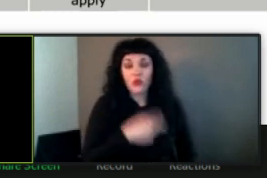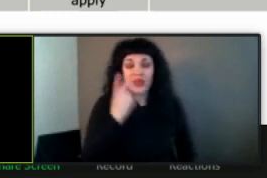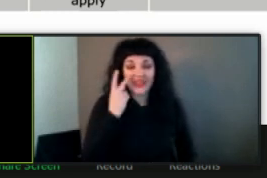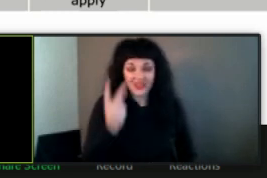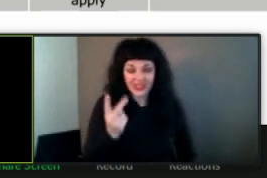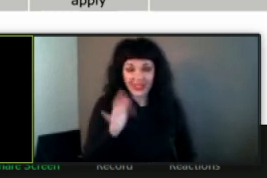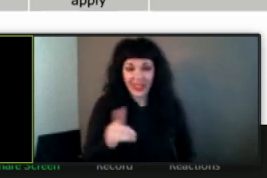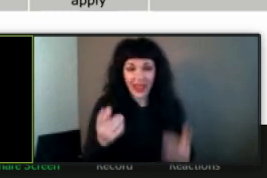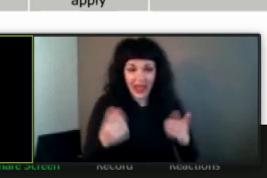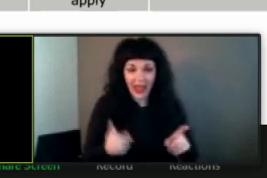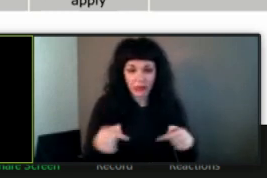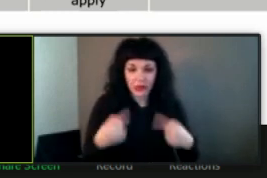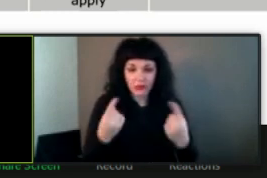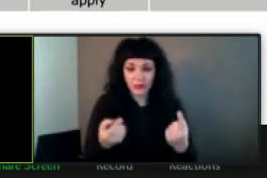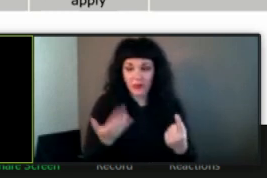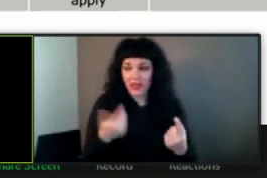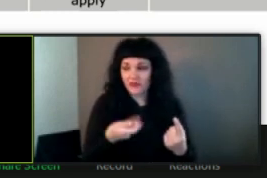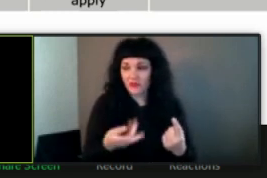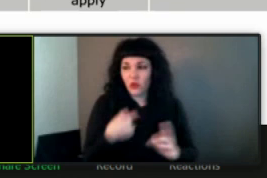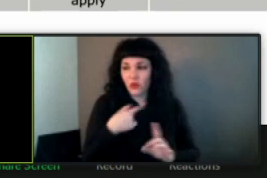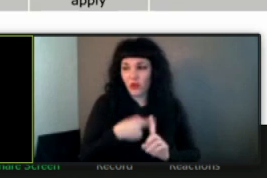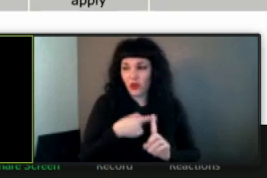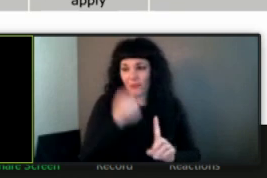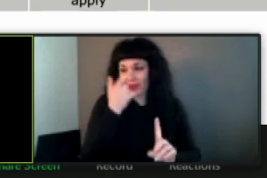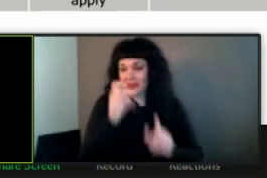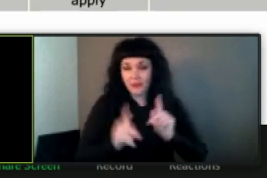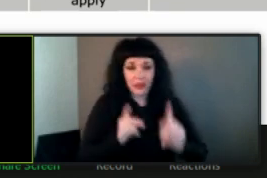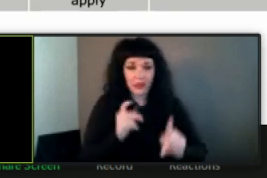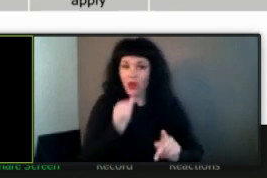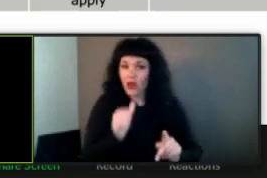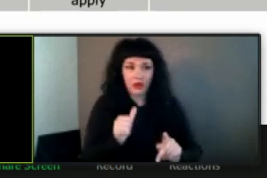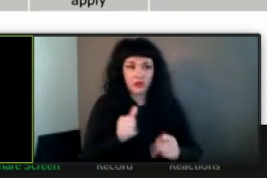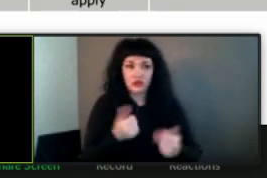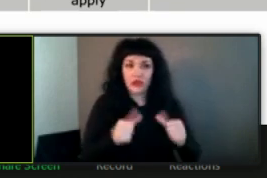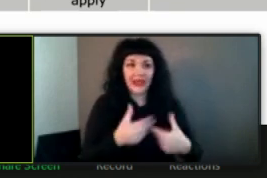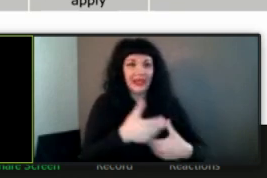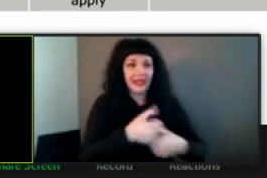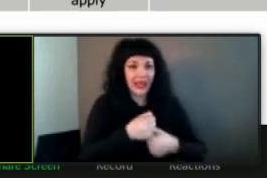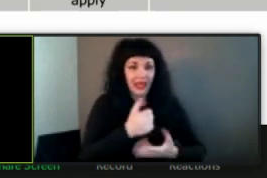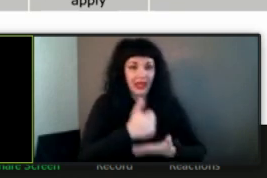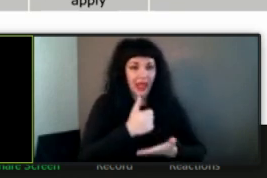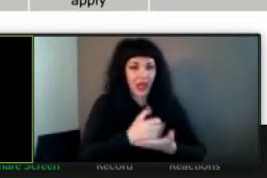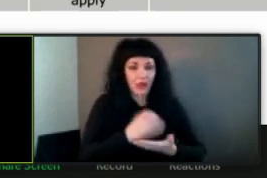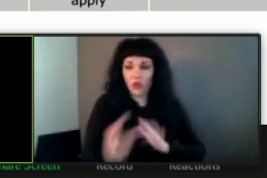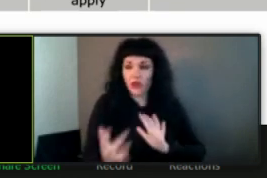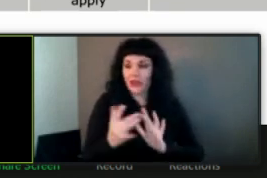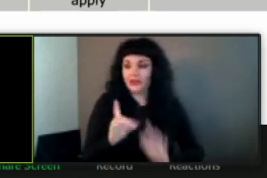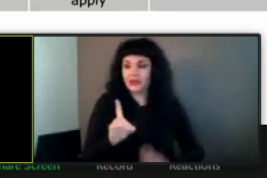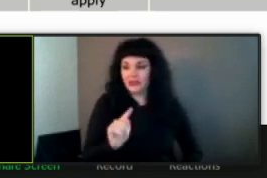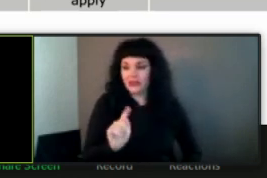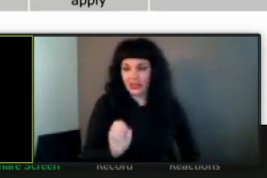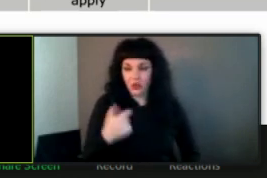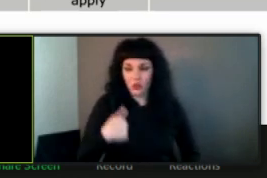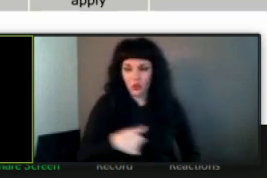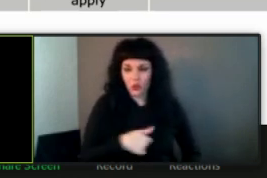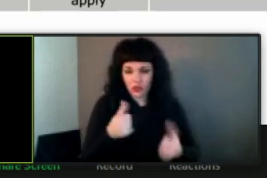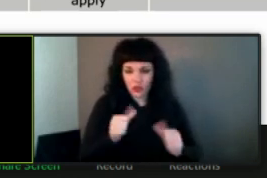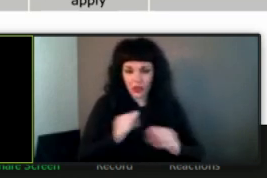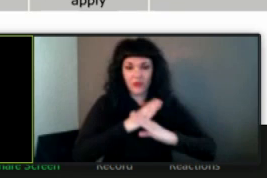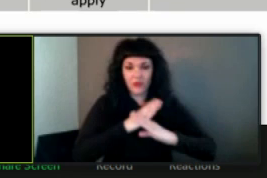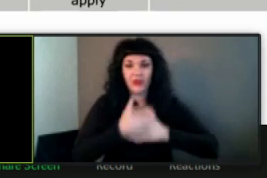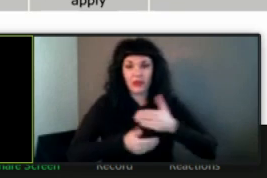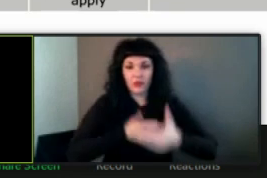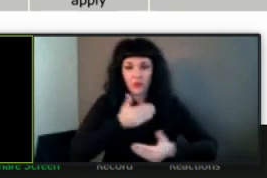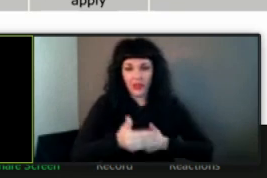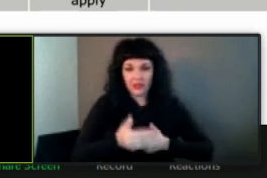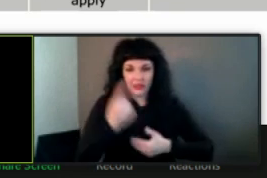funding. They're not going to get help. They're not calling in to DTE. And we're trying to prevent that process from turning off